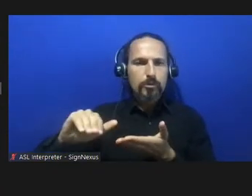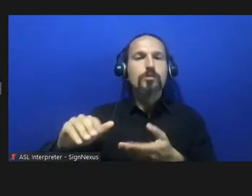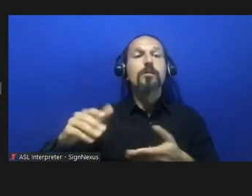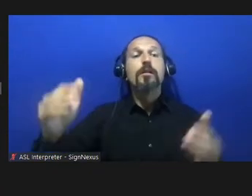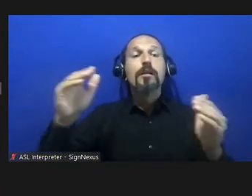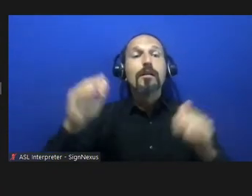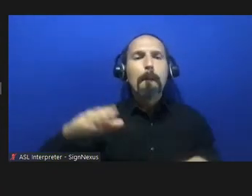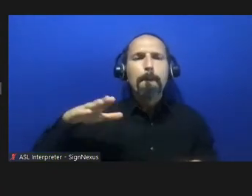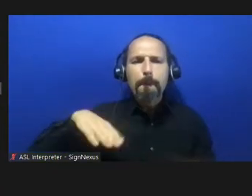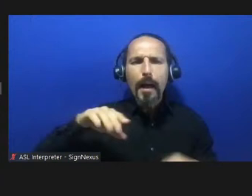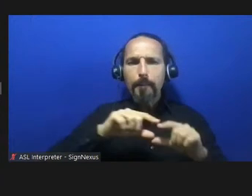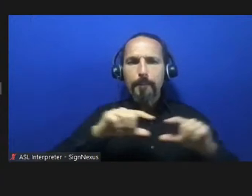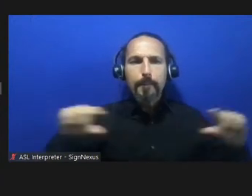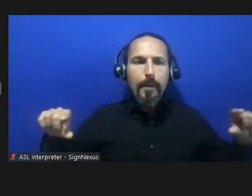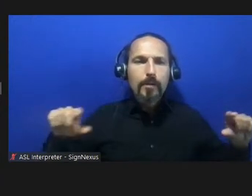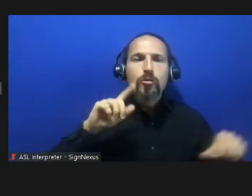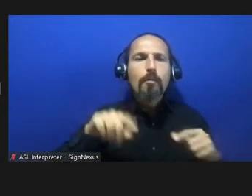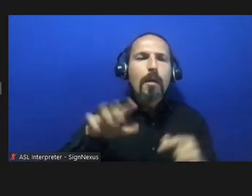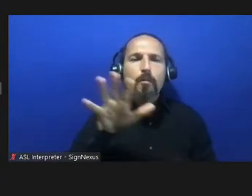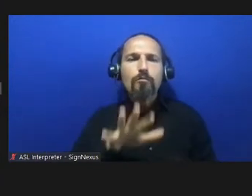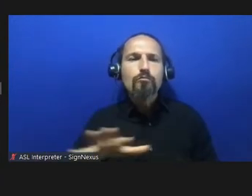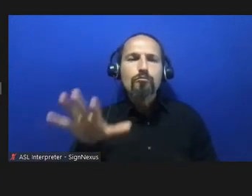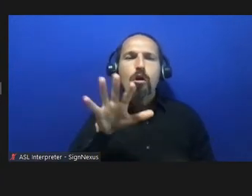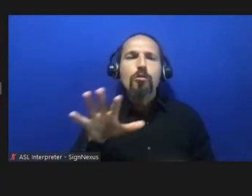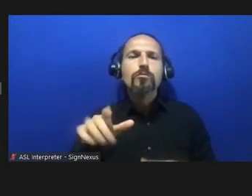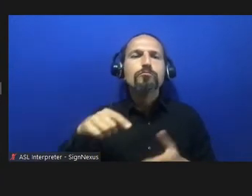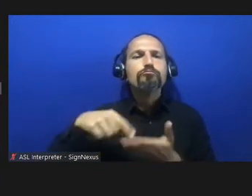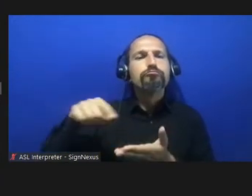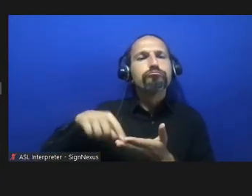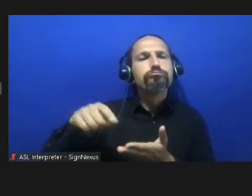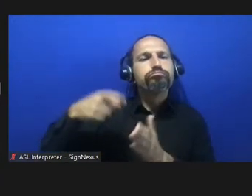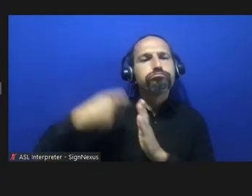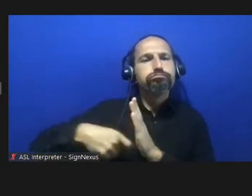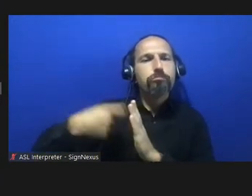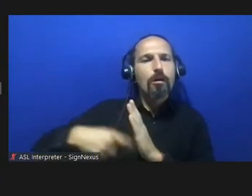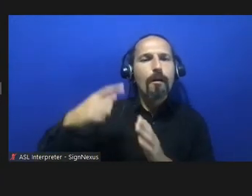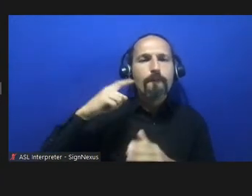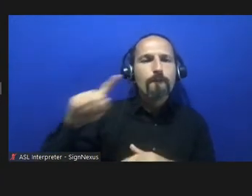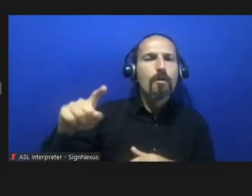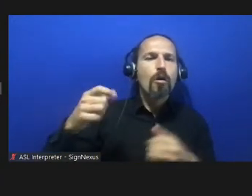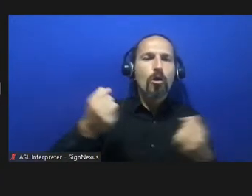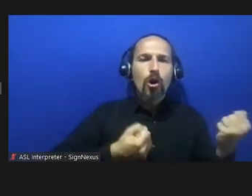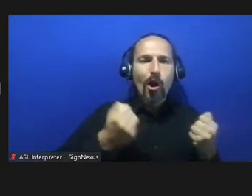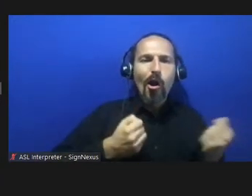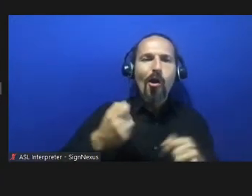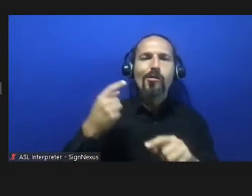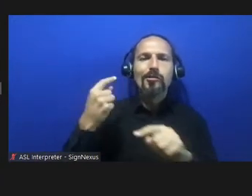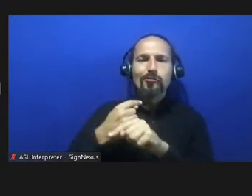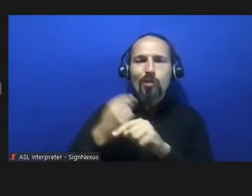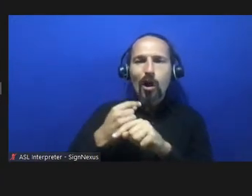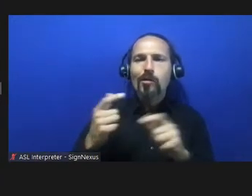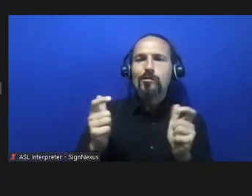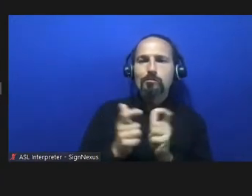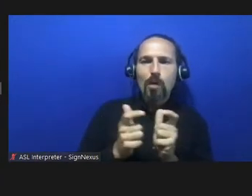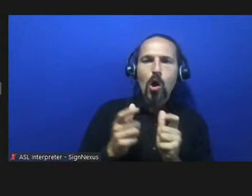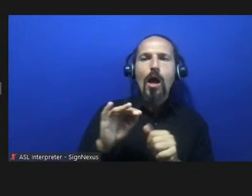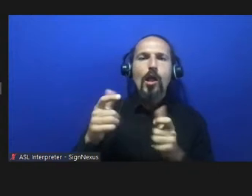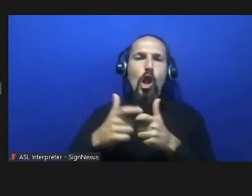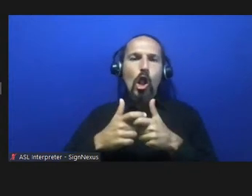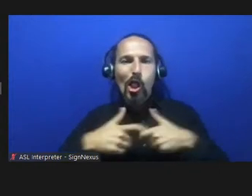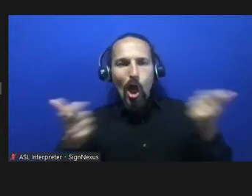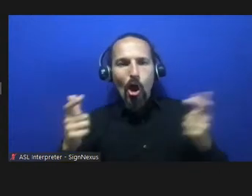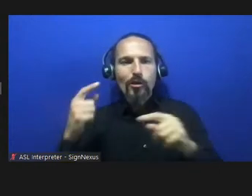bottom we have the approximate toll rate for autos small trucks and large trucks that resulted from the modeling